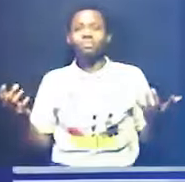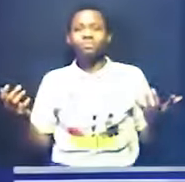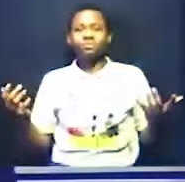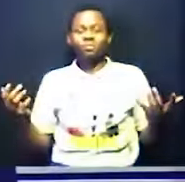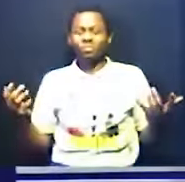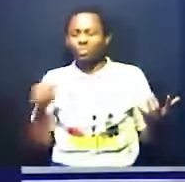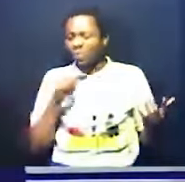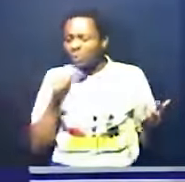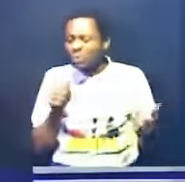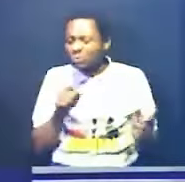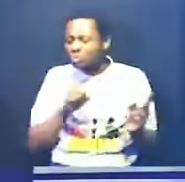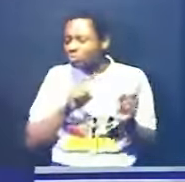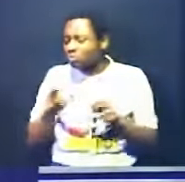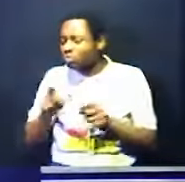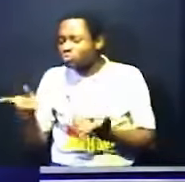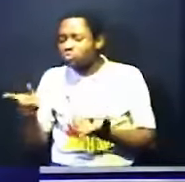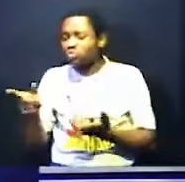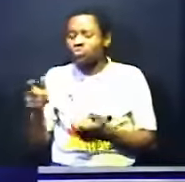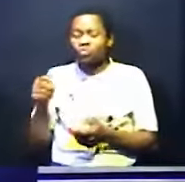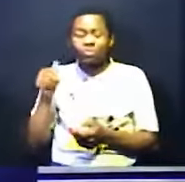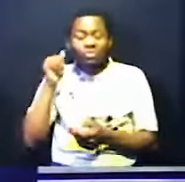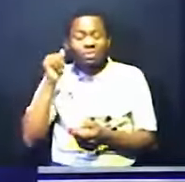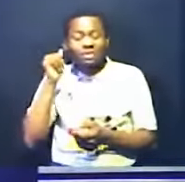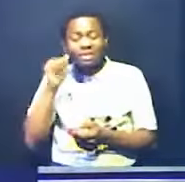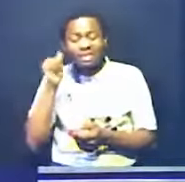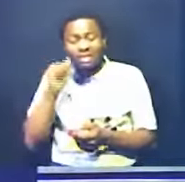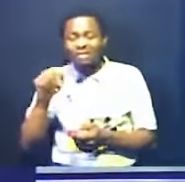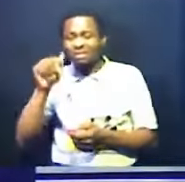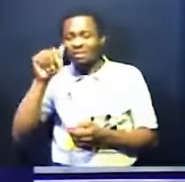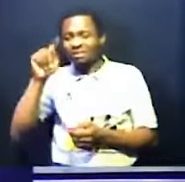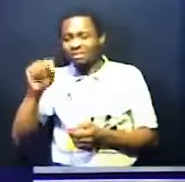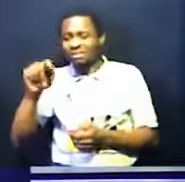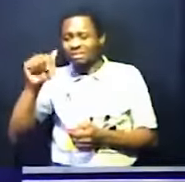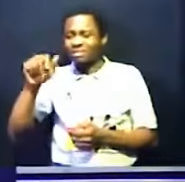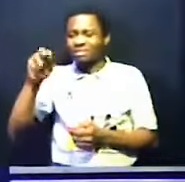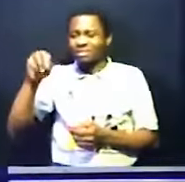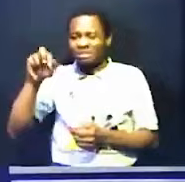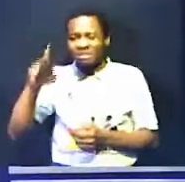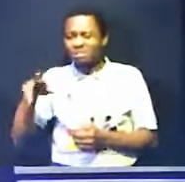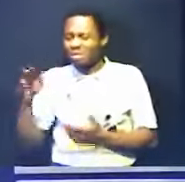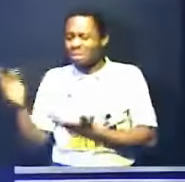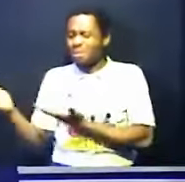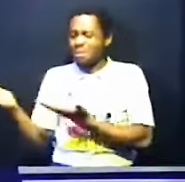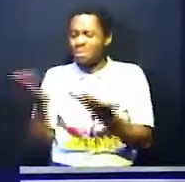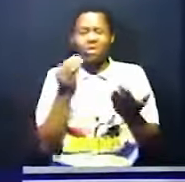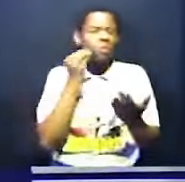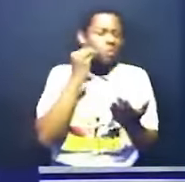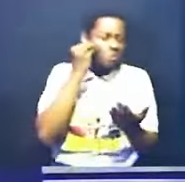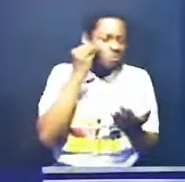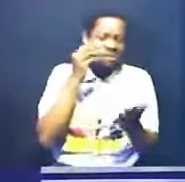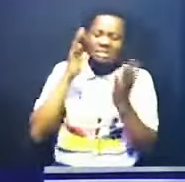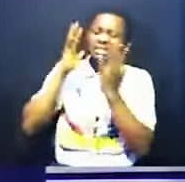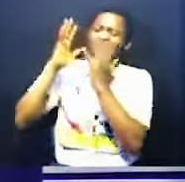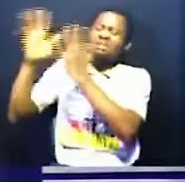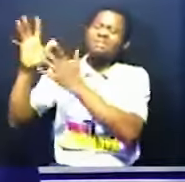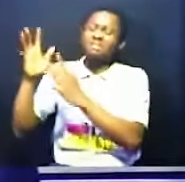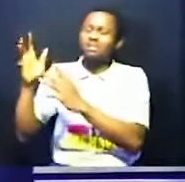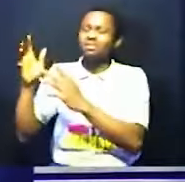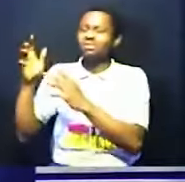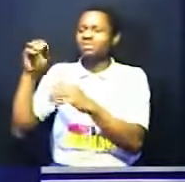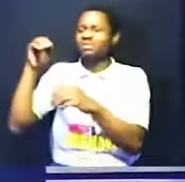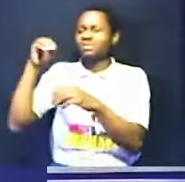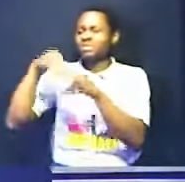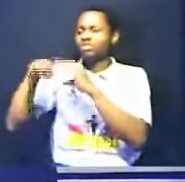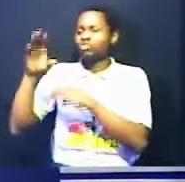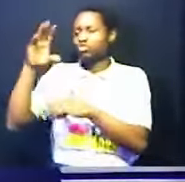console Tamar and bring her home. He left Tamar, a desolate woman in Absalom's